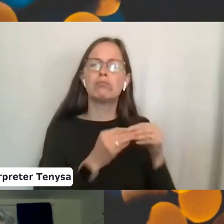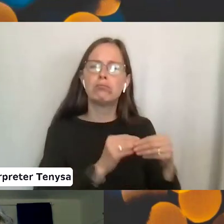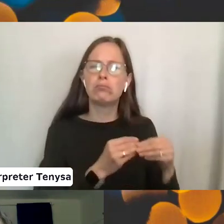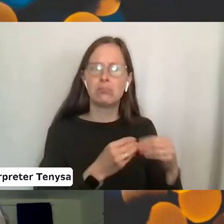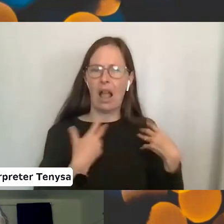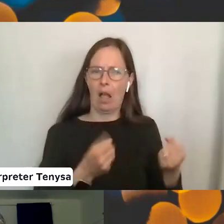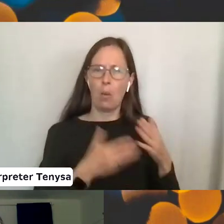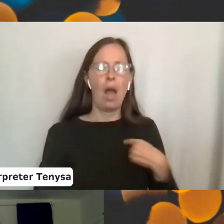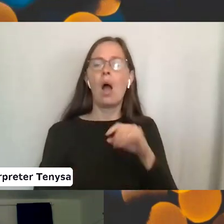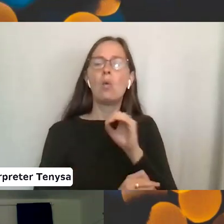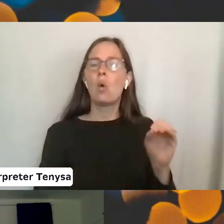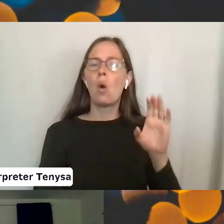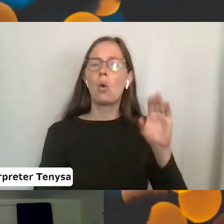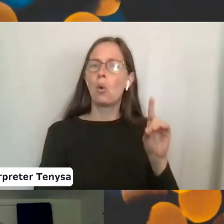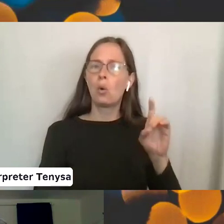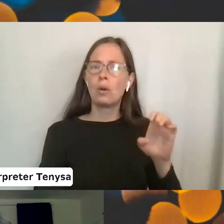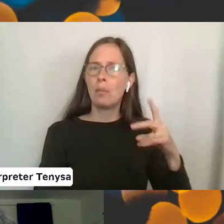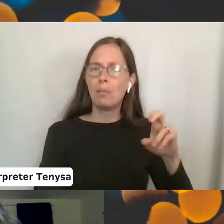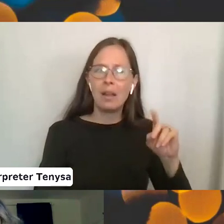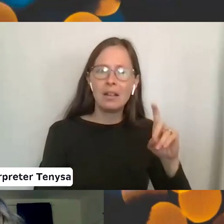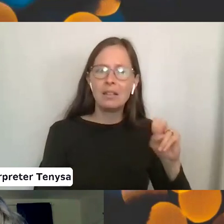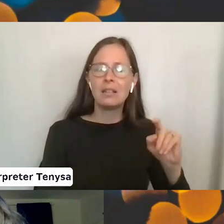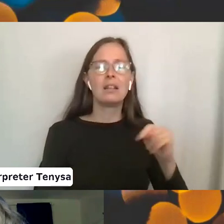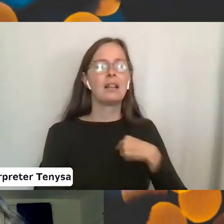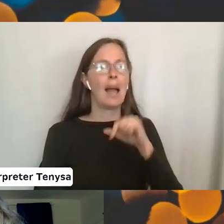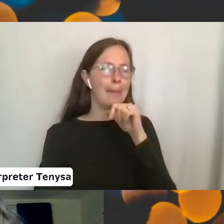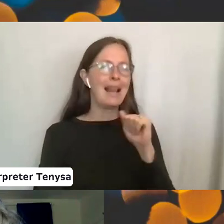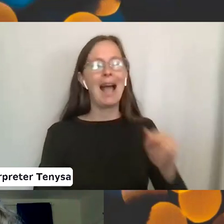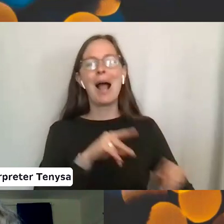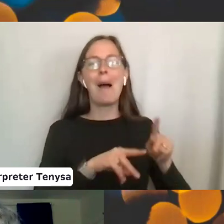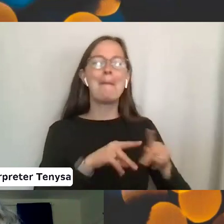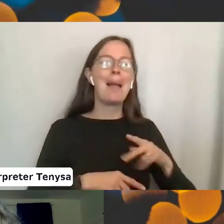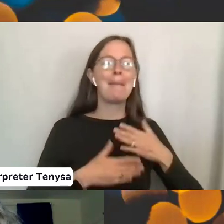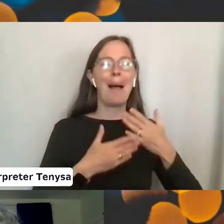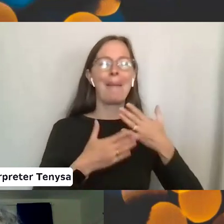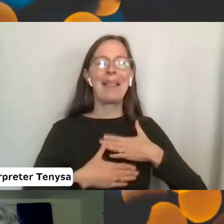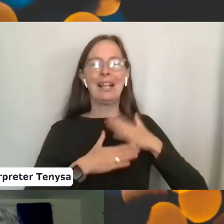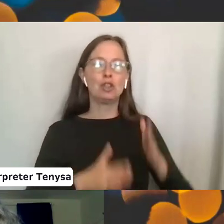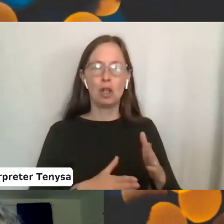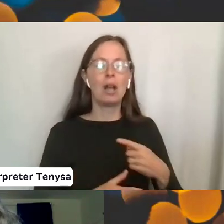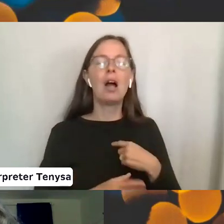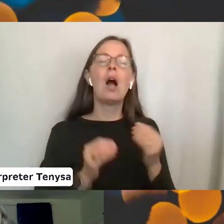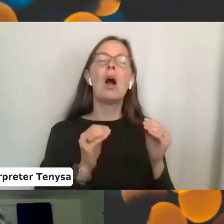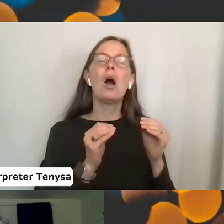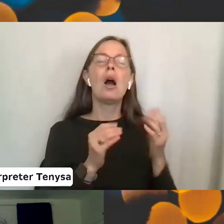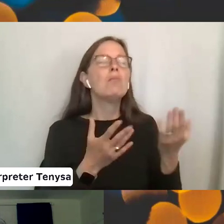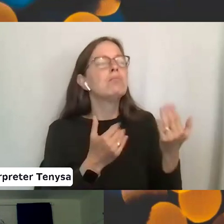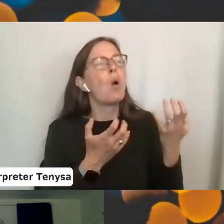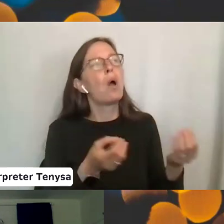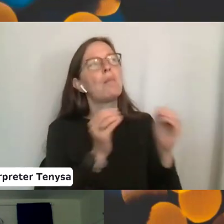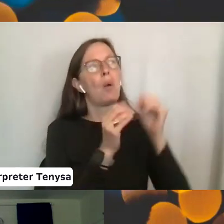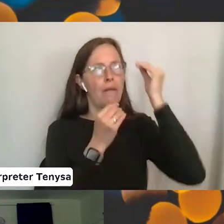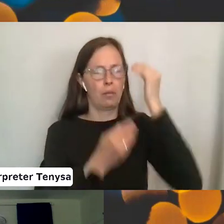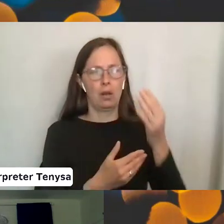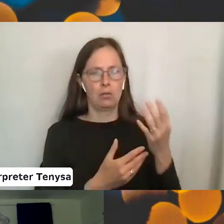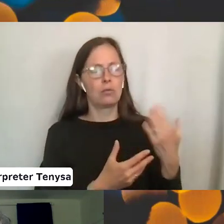anybody. I'm not a people pleaser. I'm just like, I'm interested in more information. Having